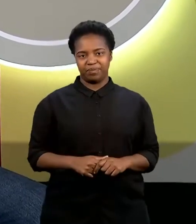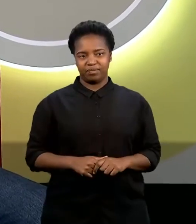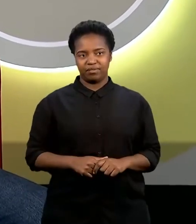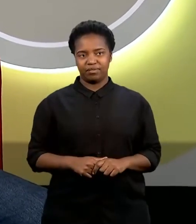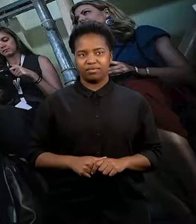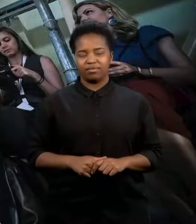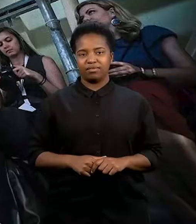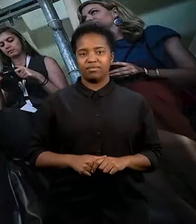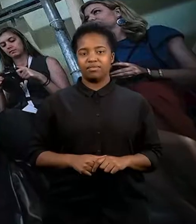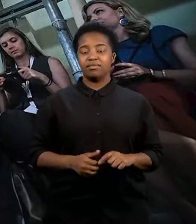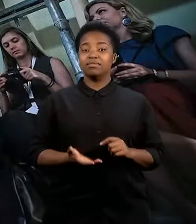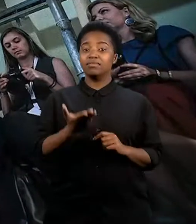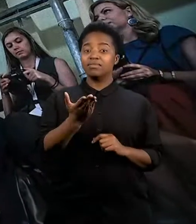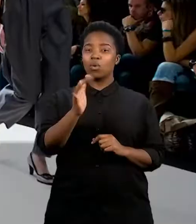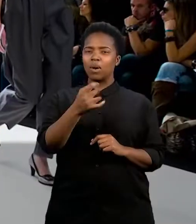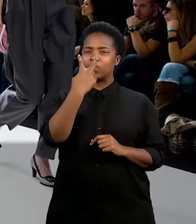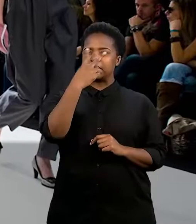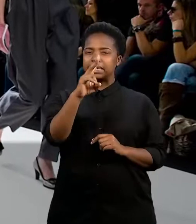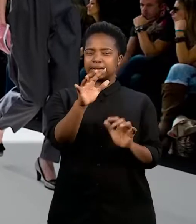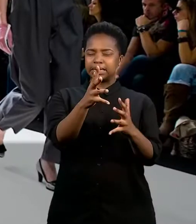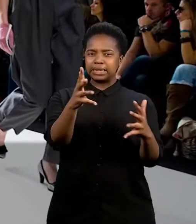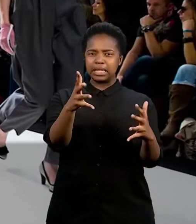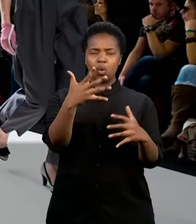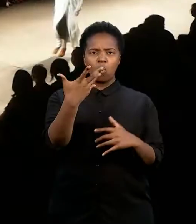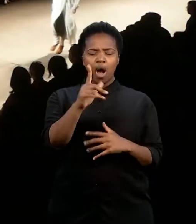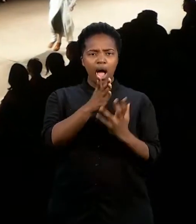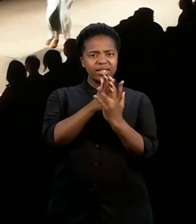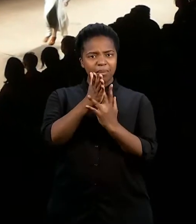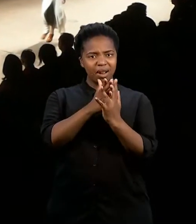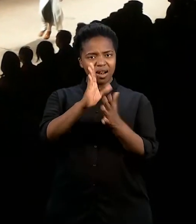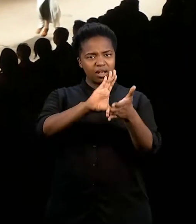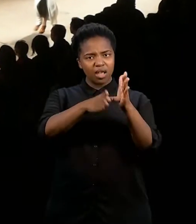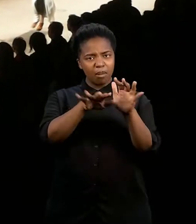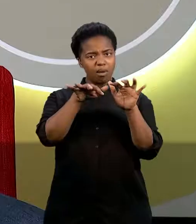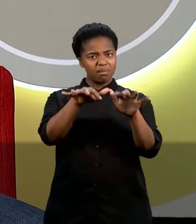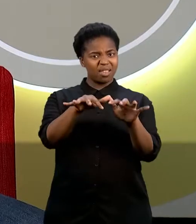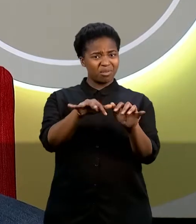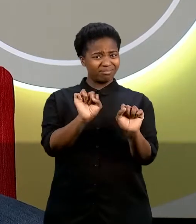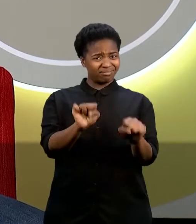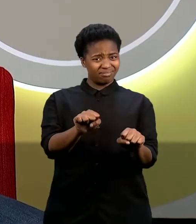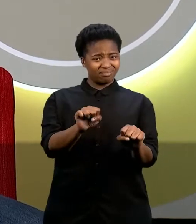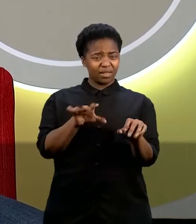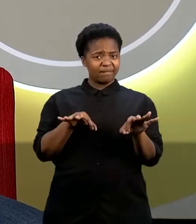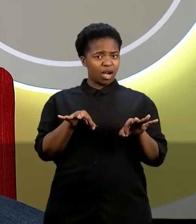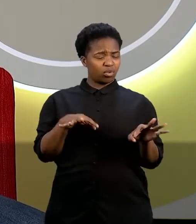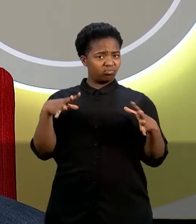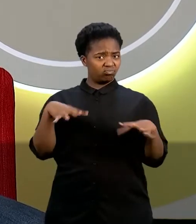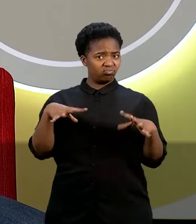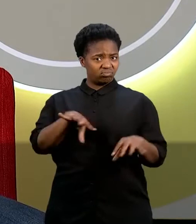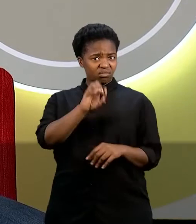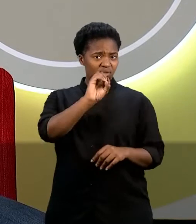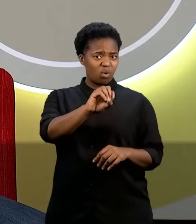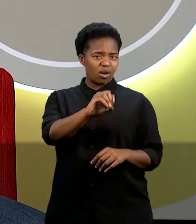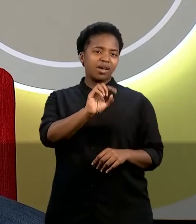itekanelang. Ka hona ka jeko re shebile ho haella ha accessibility Afrika Borwa ha ho tluwa